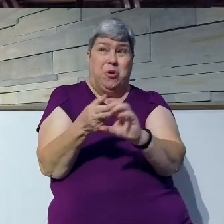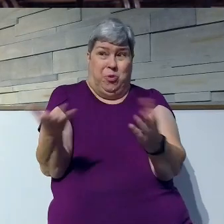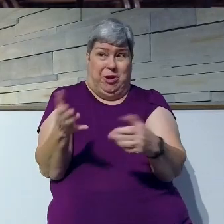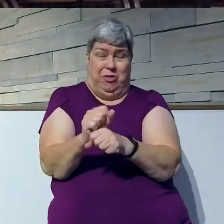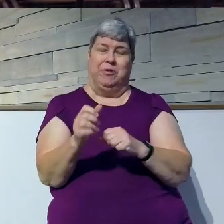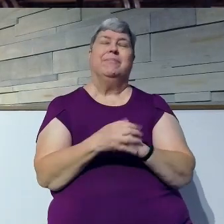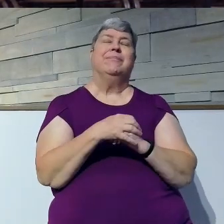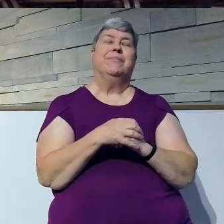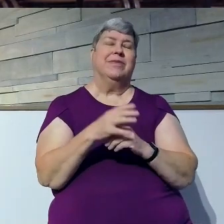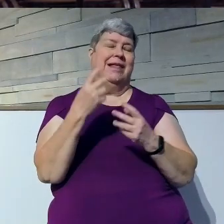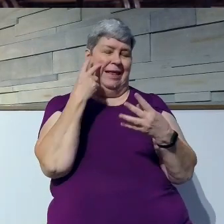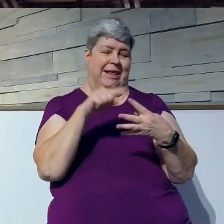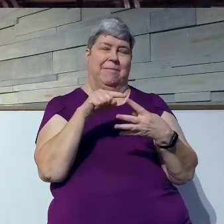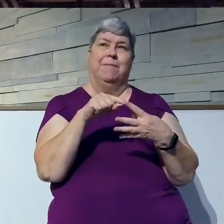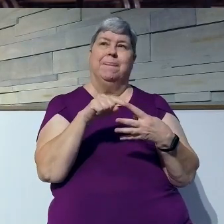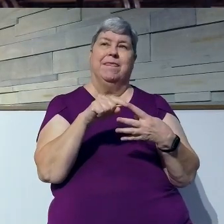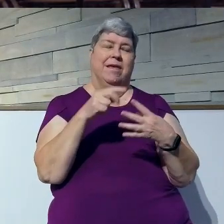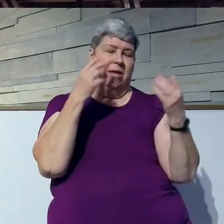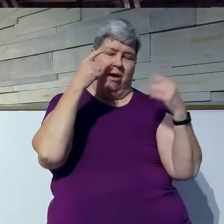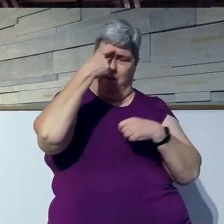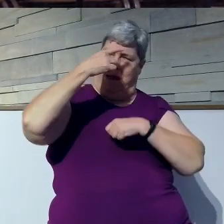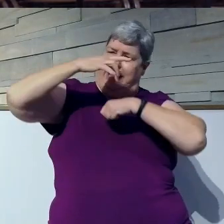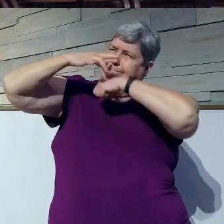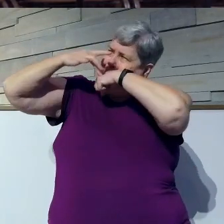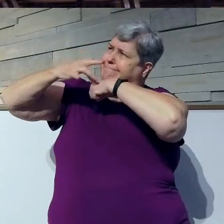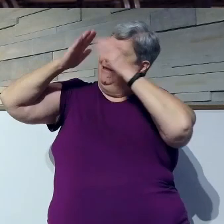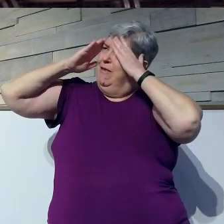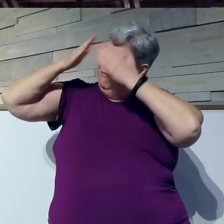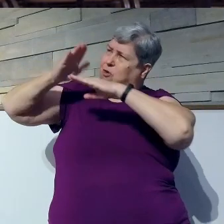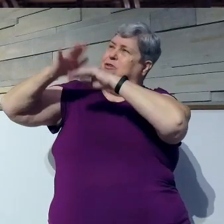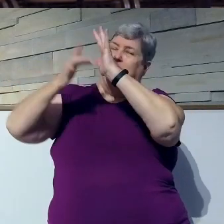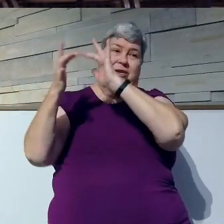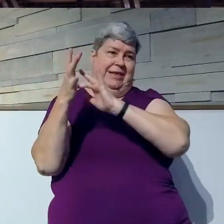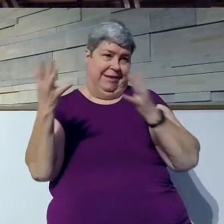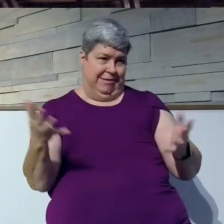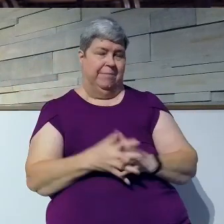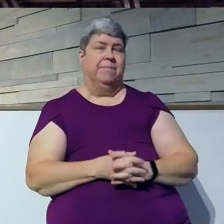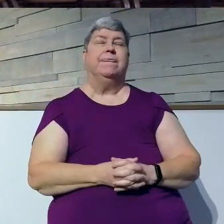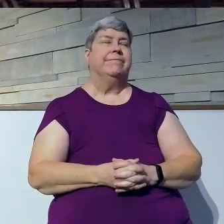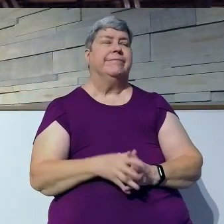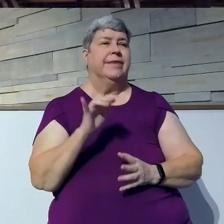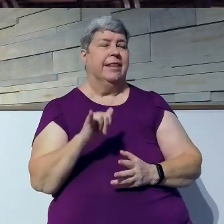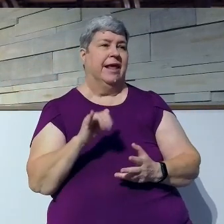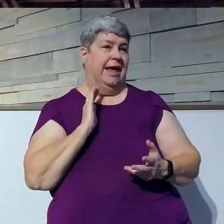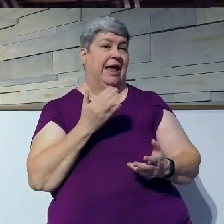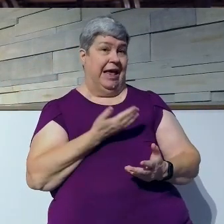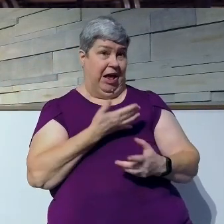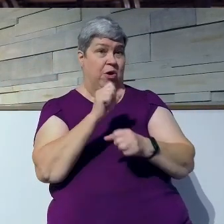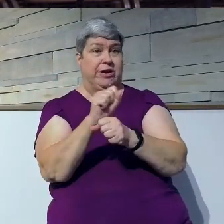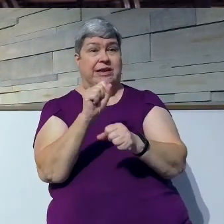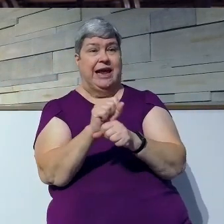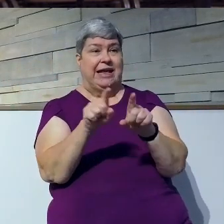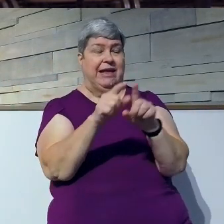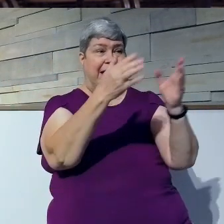work. So let's look at the beginning, at fixing our minds on Jesus. That is our task